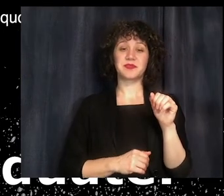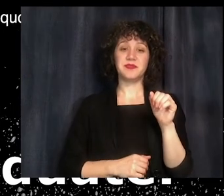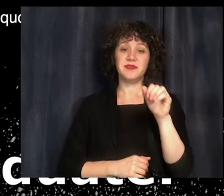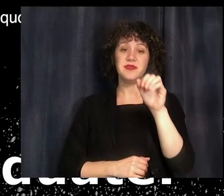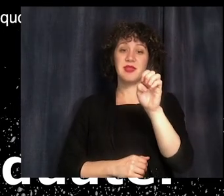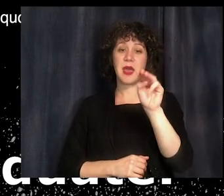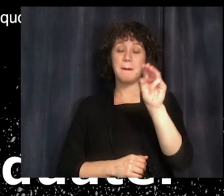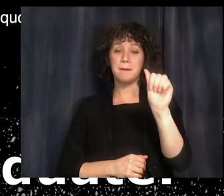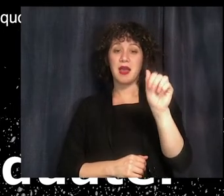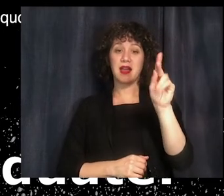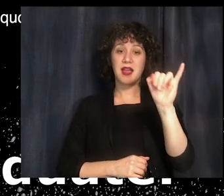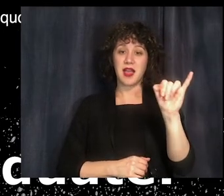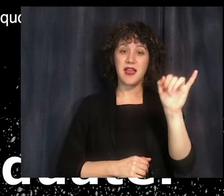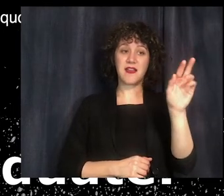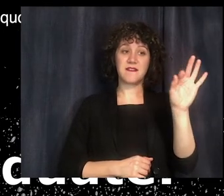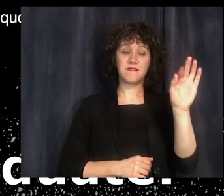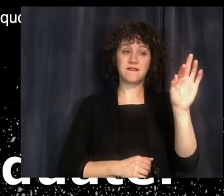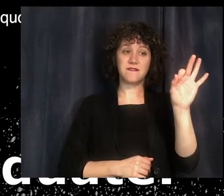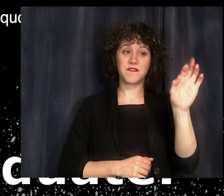Emma Kai Ferguson.